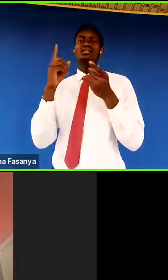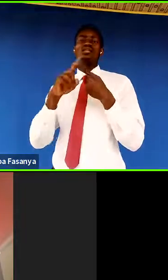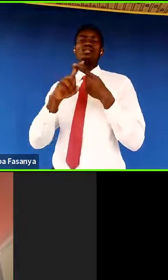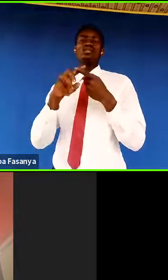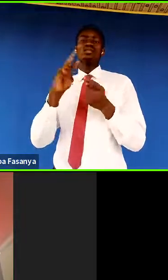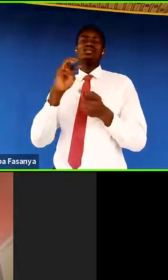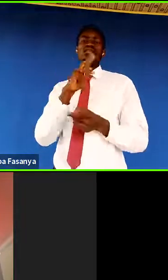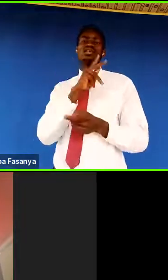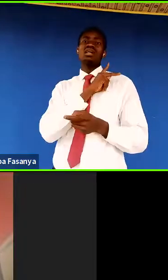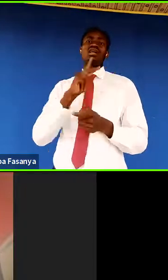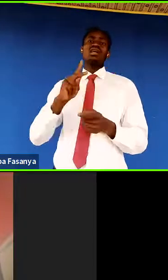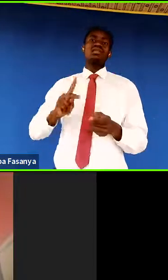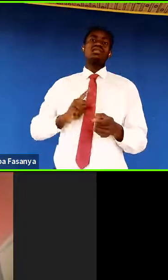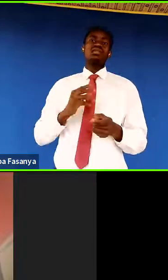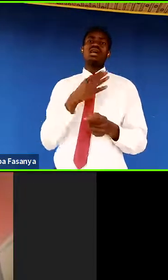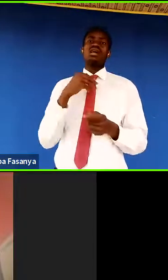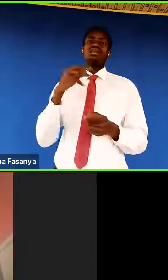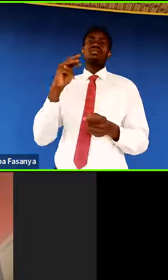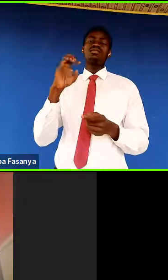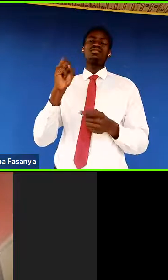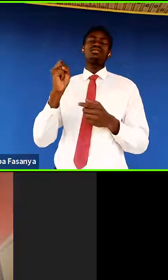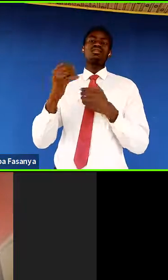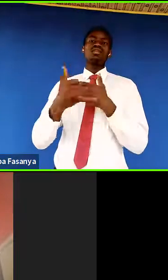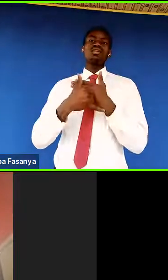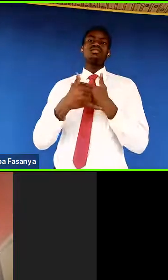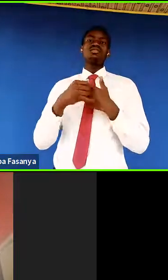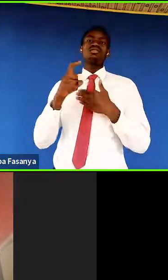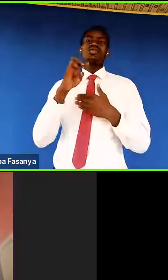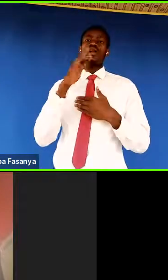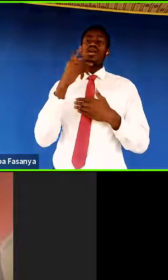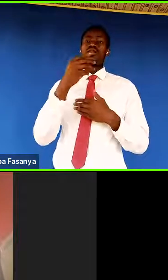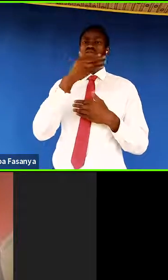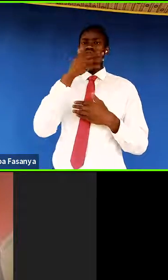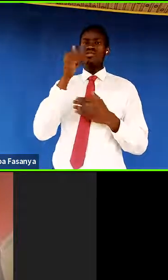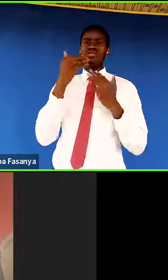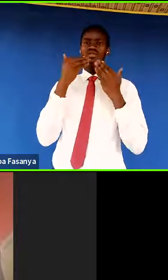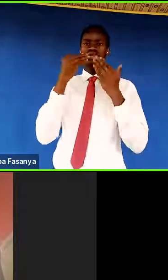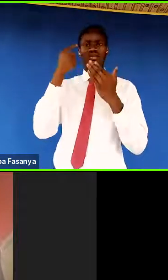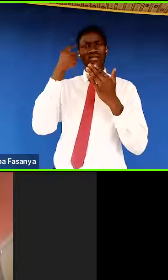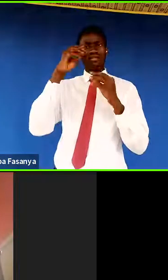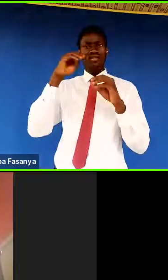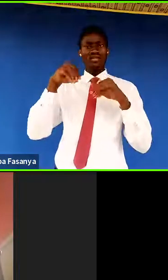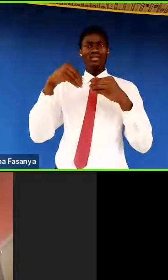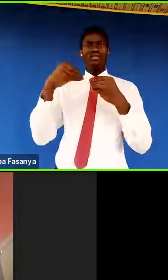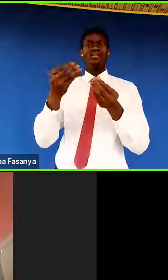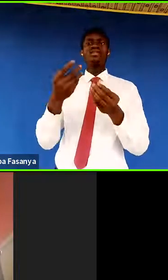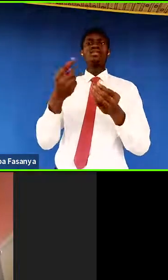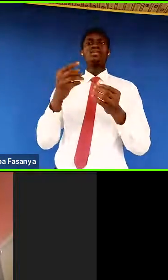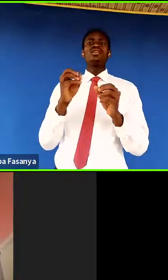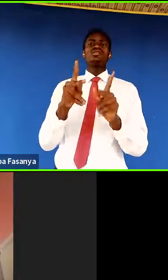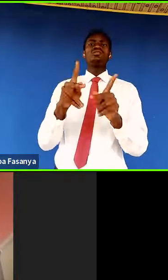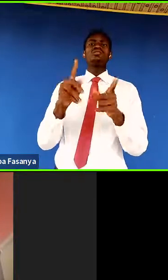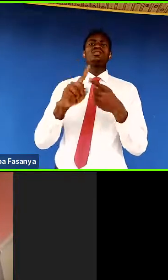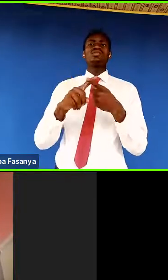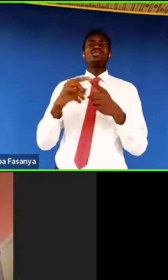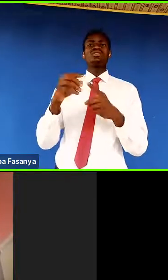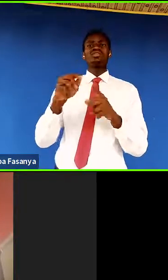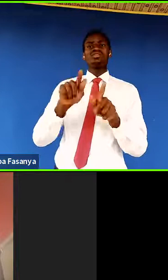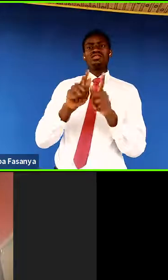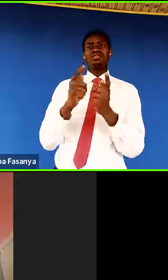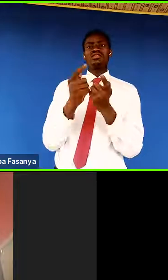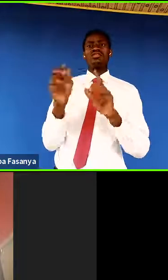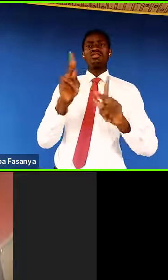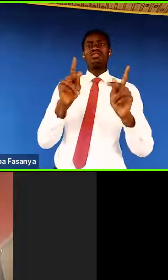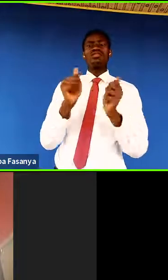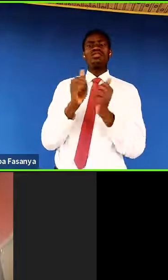are the best. Thank you for giving the opportunity to this set of people with special abilities to also be a part of this. We're